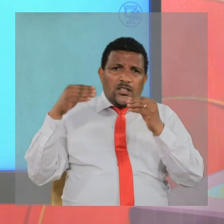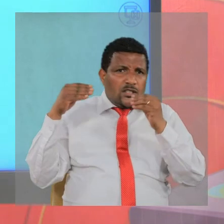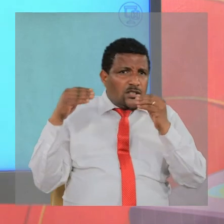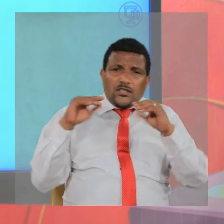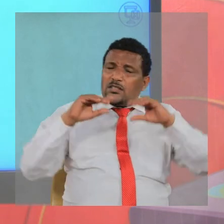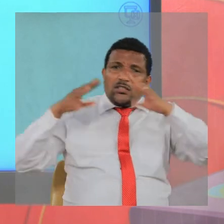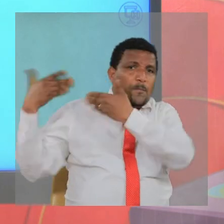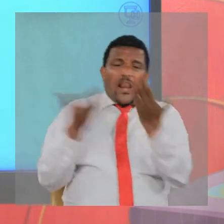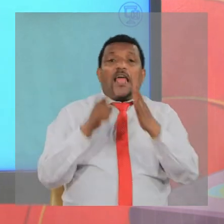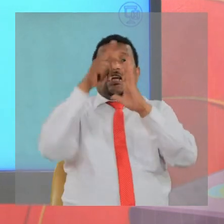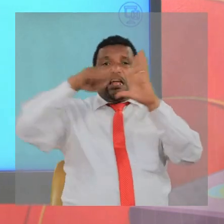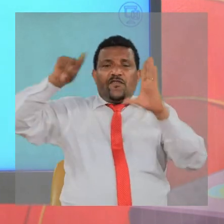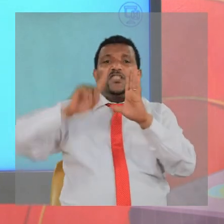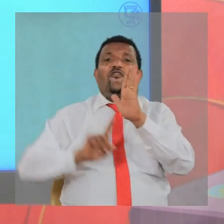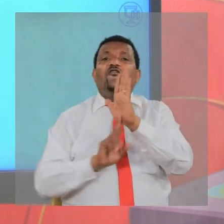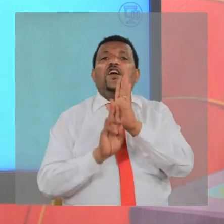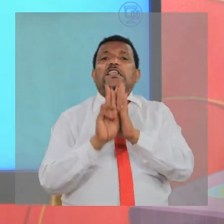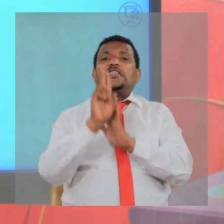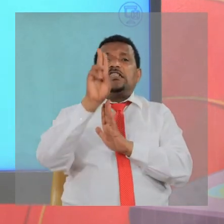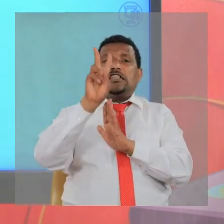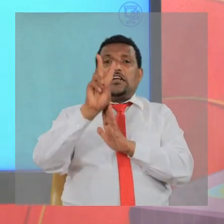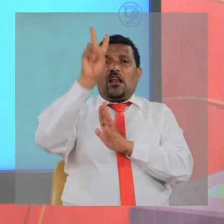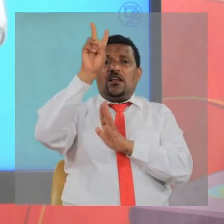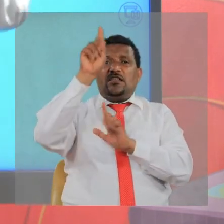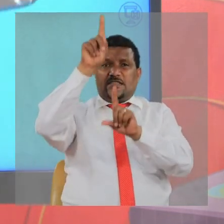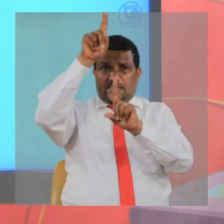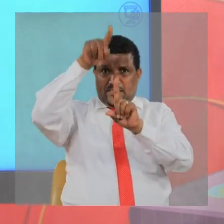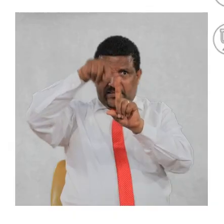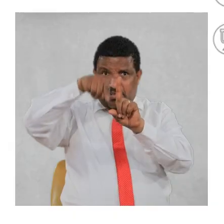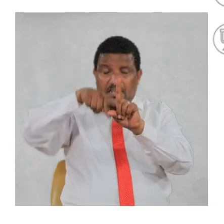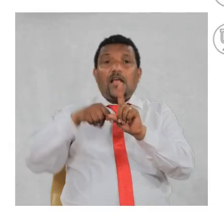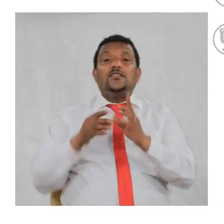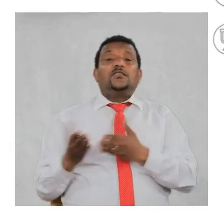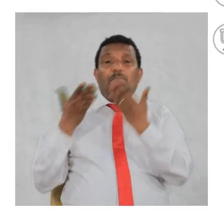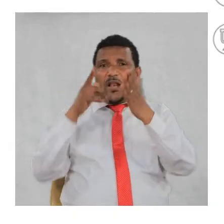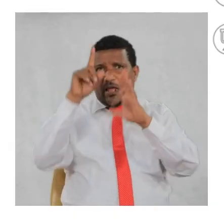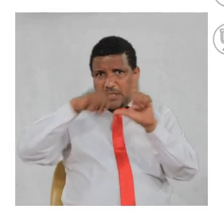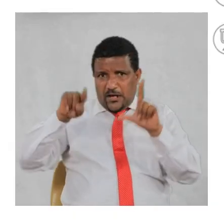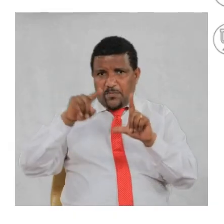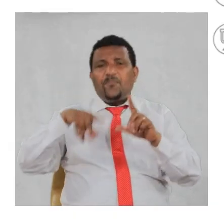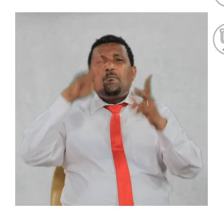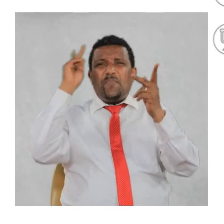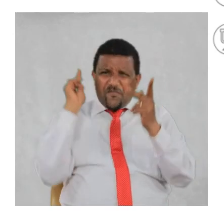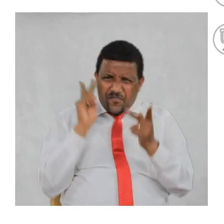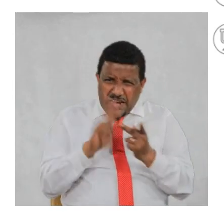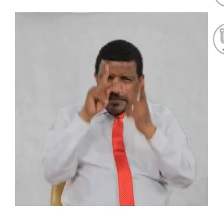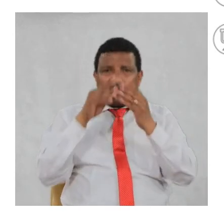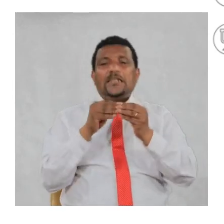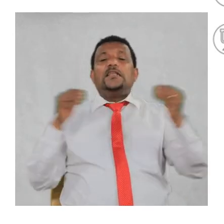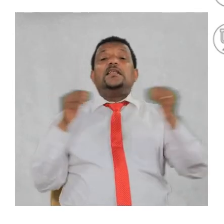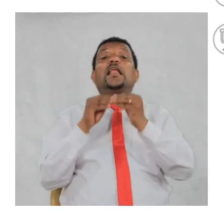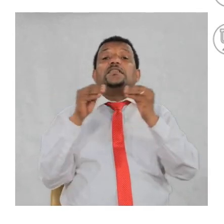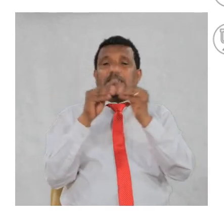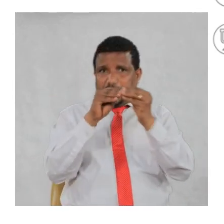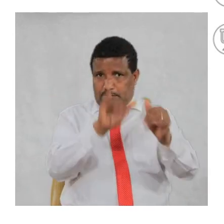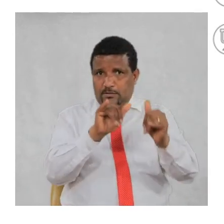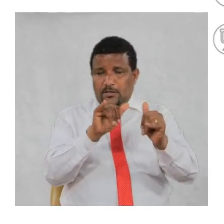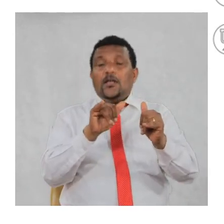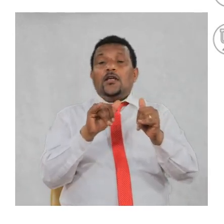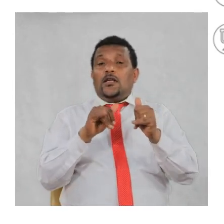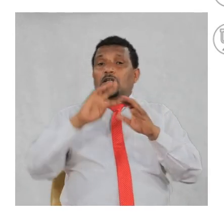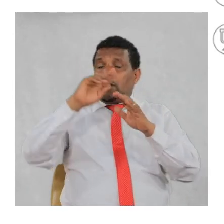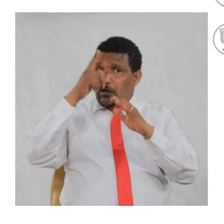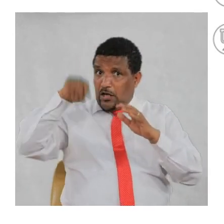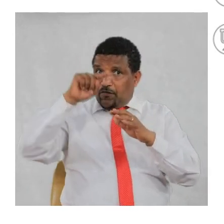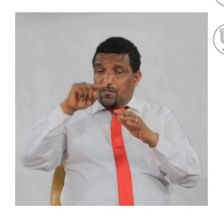is a vertical straight line supply curve. When we see the perfectly inelastic supply curve, it indicates that